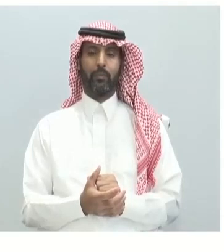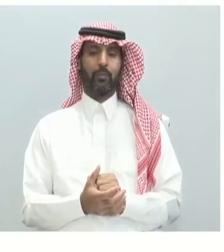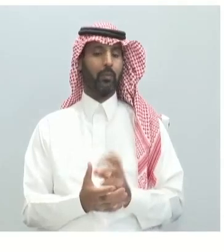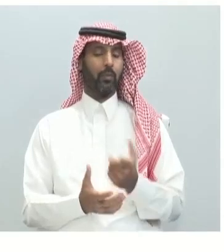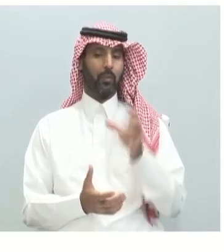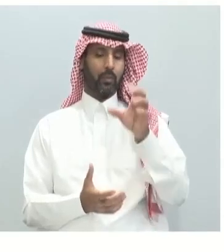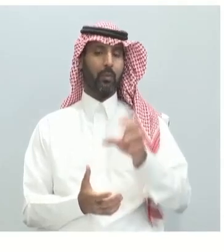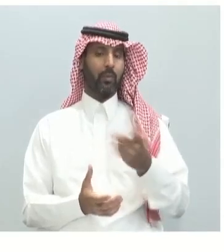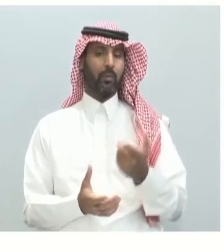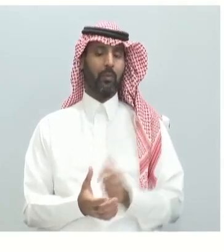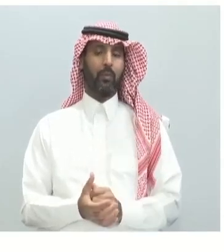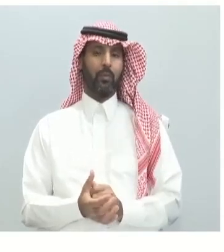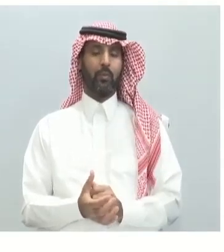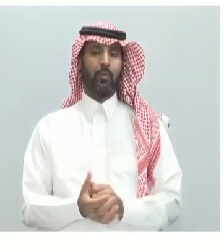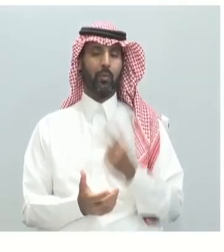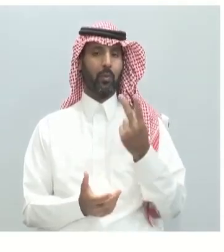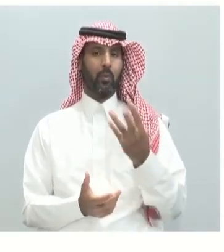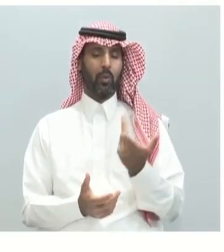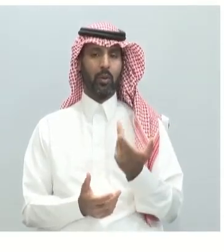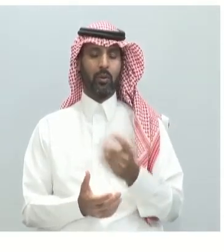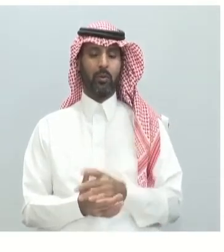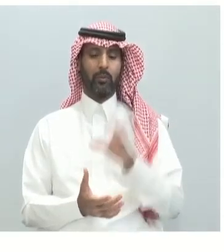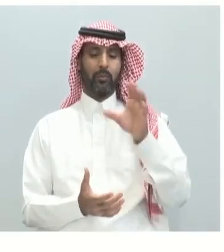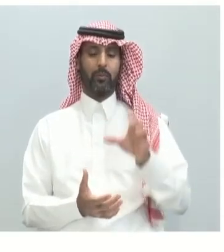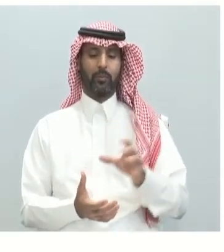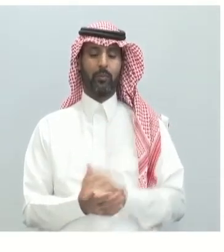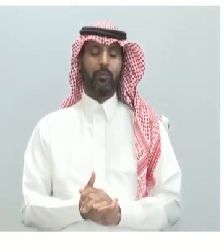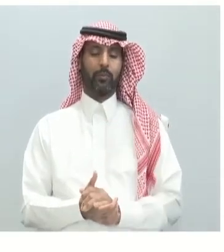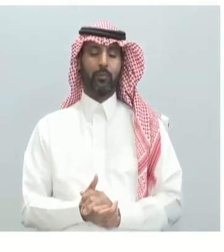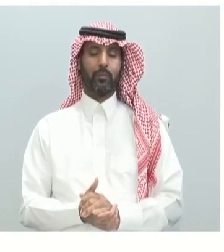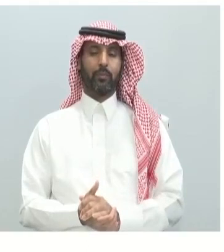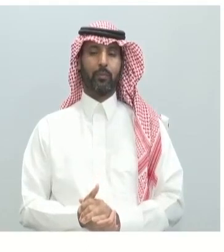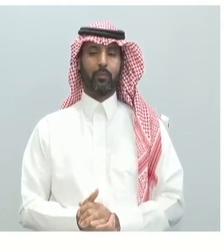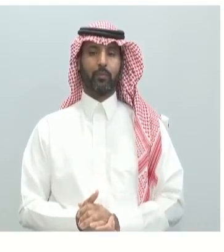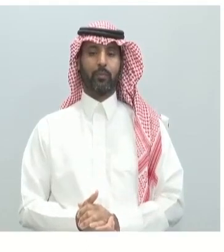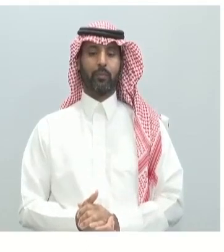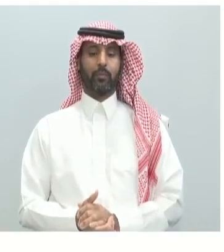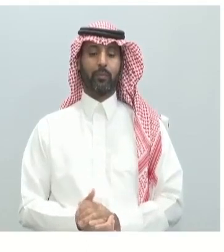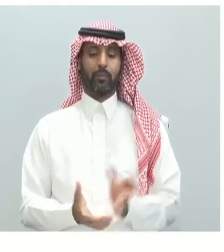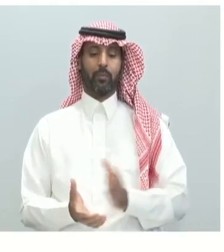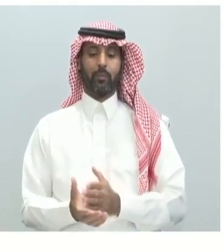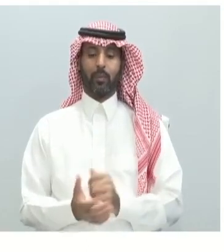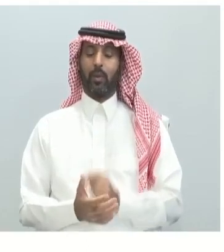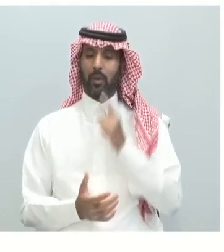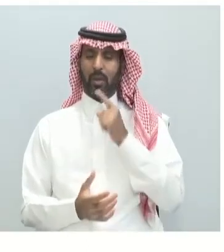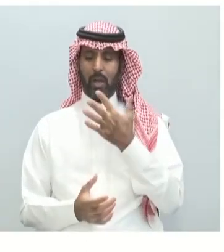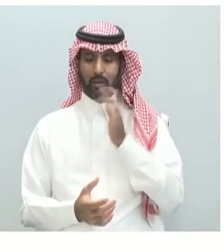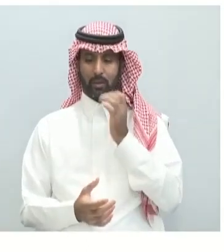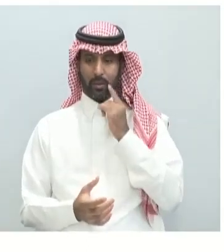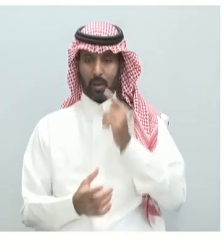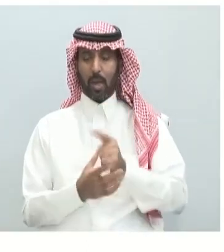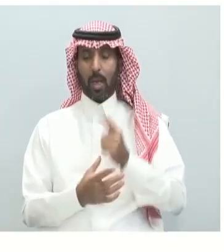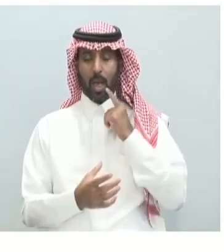what's the answer number two here? Number two is, that's correct, a piece of